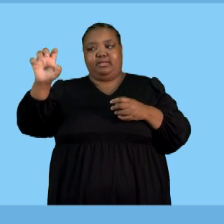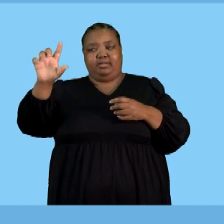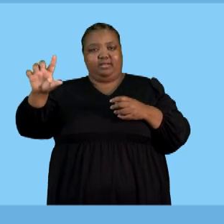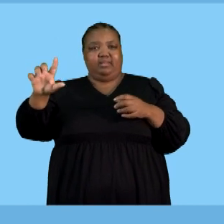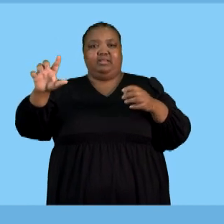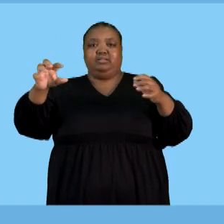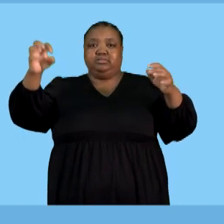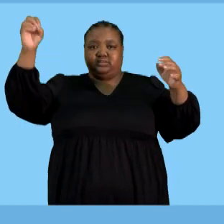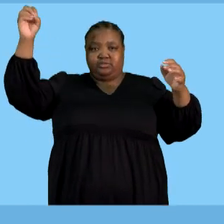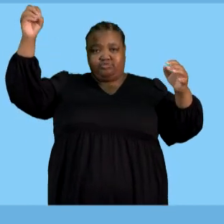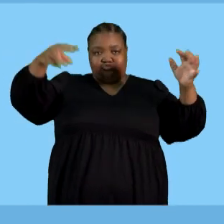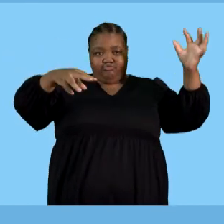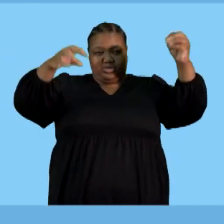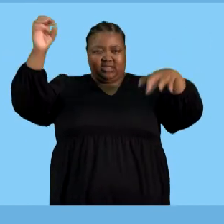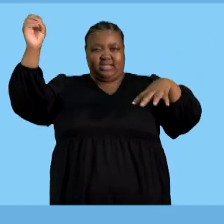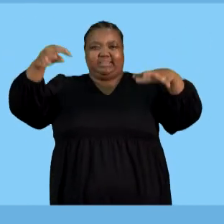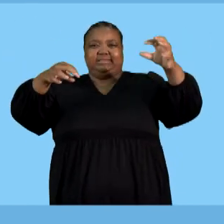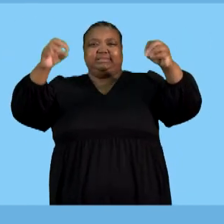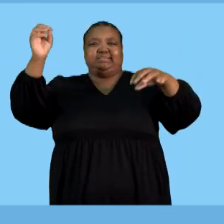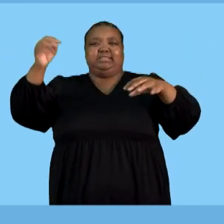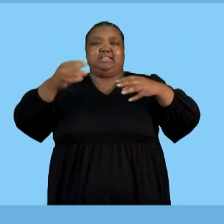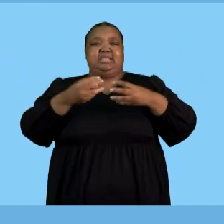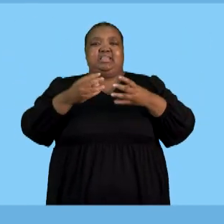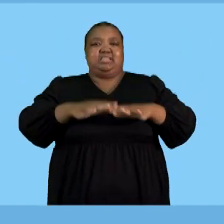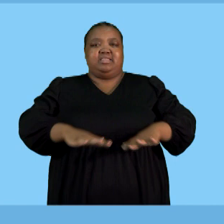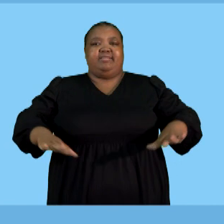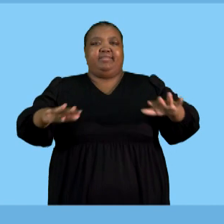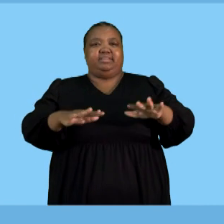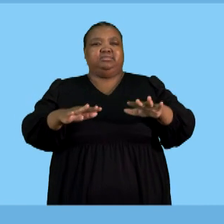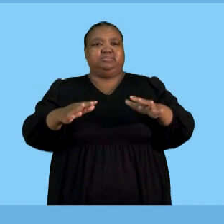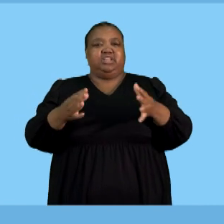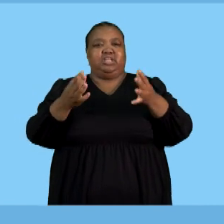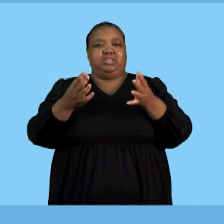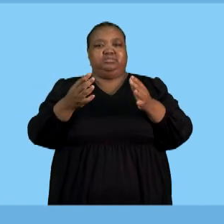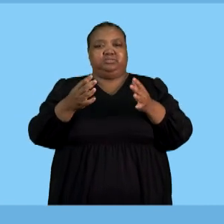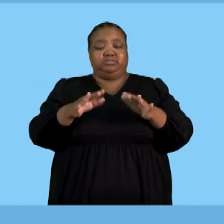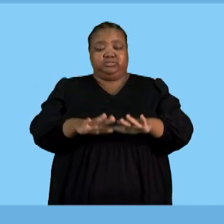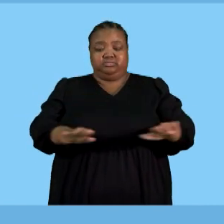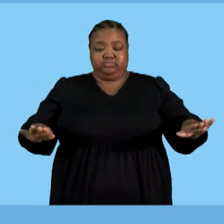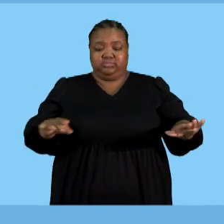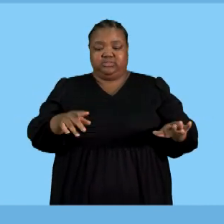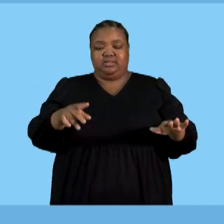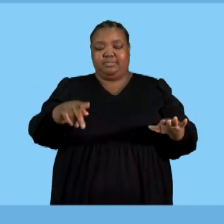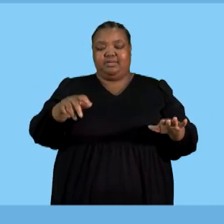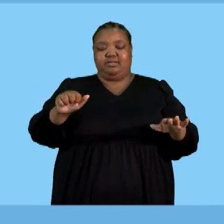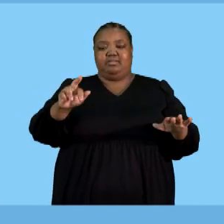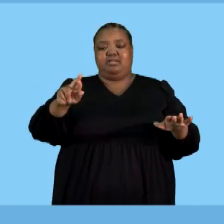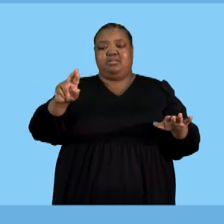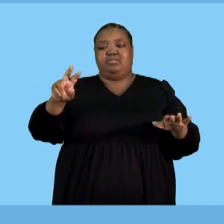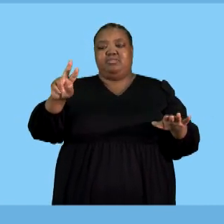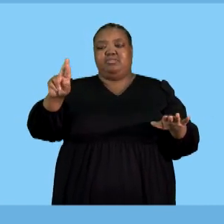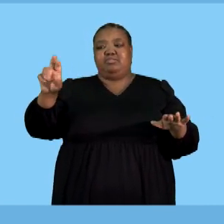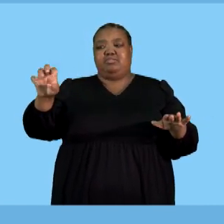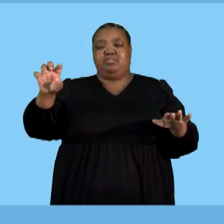the reflection is known as. So, to decipher this, we are talking about the parallel